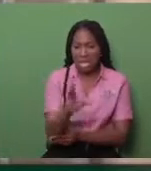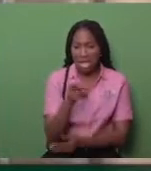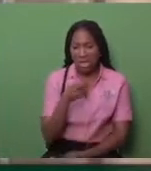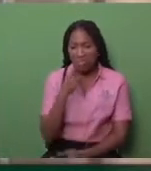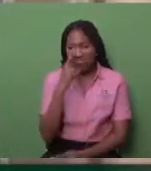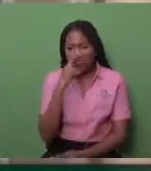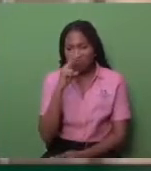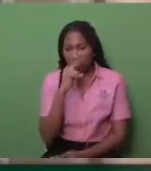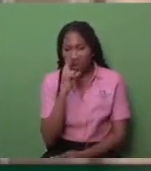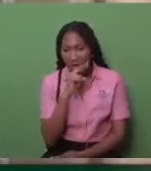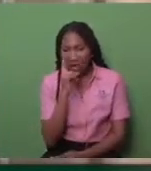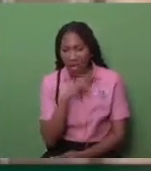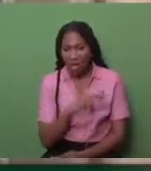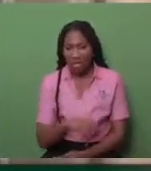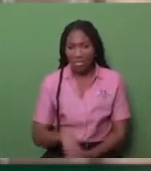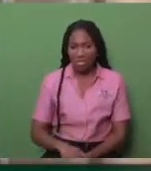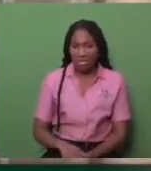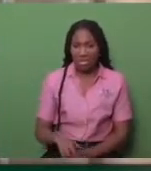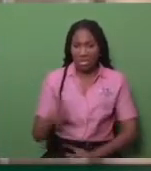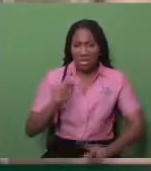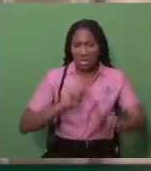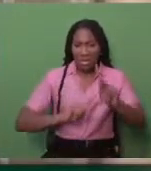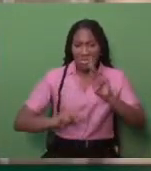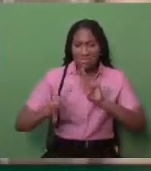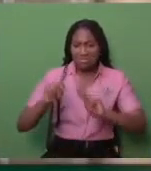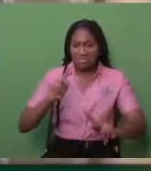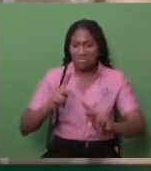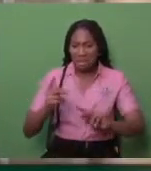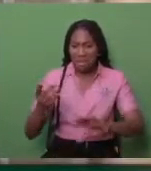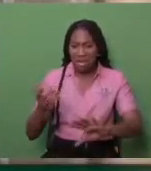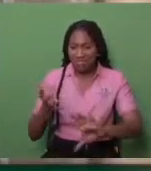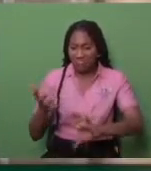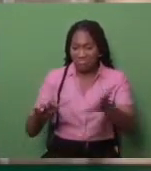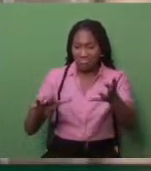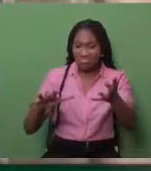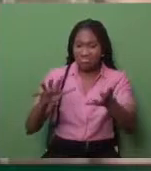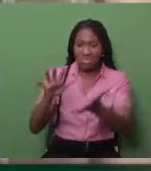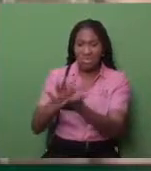vandals because of the bad mind of this government.